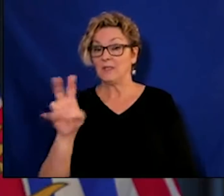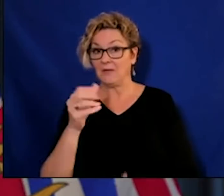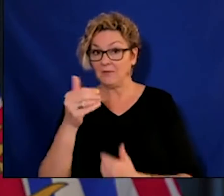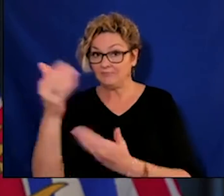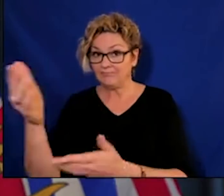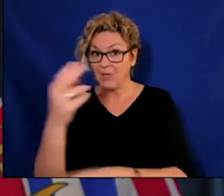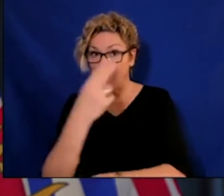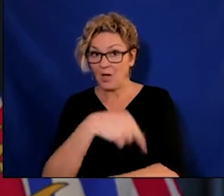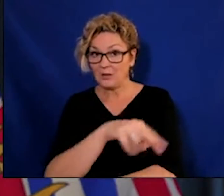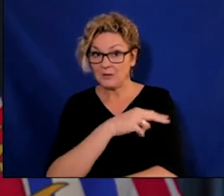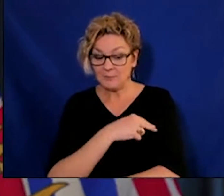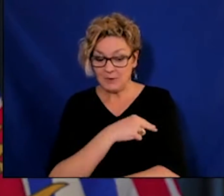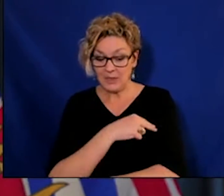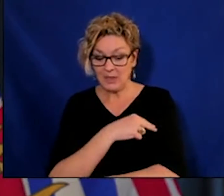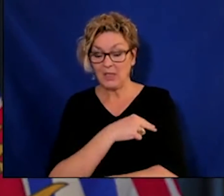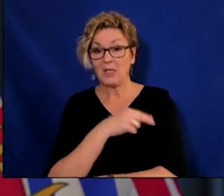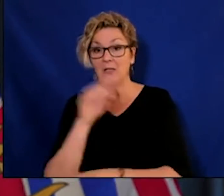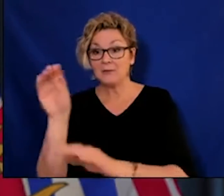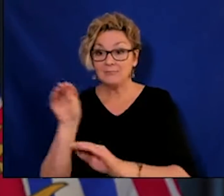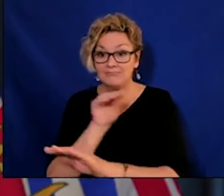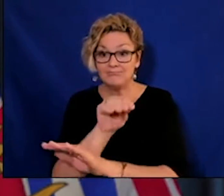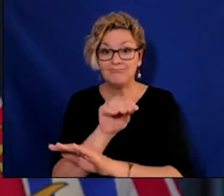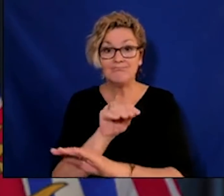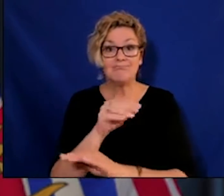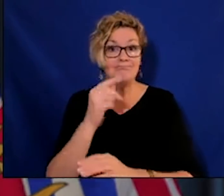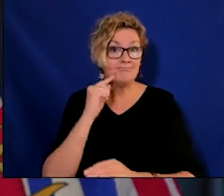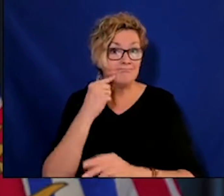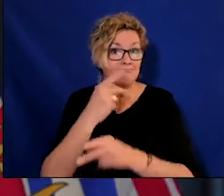in critical care or ICU.